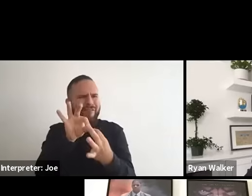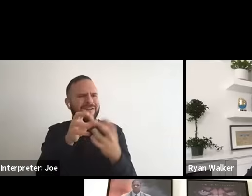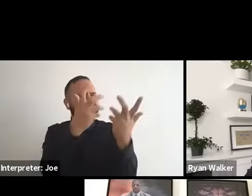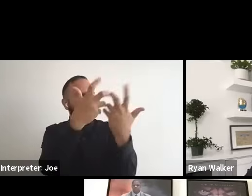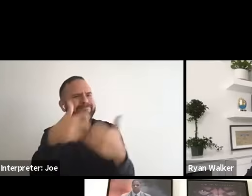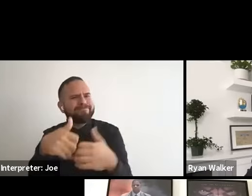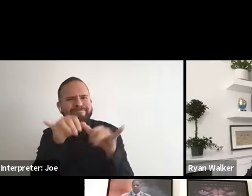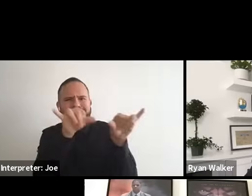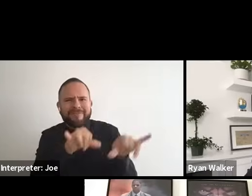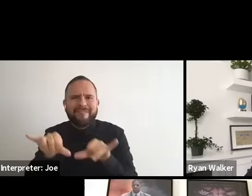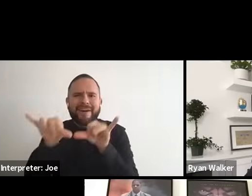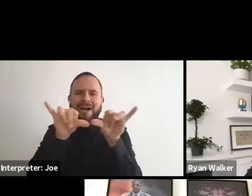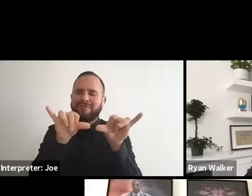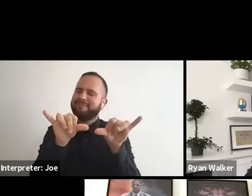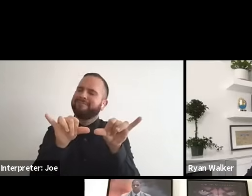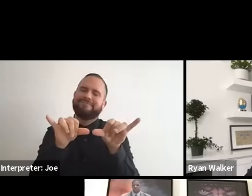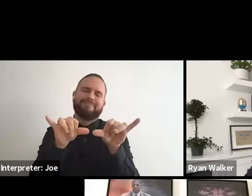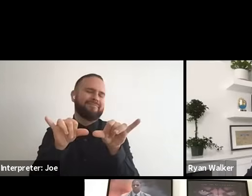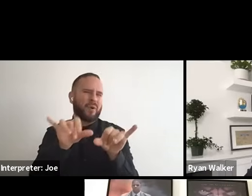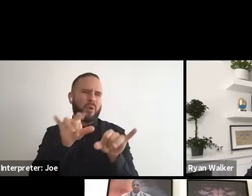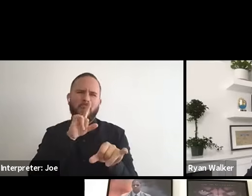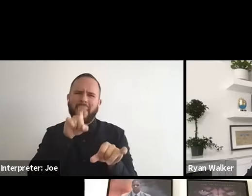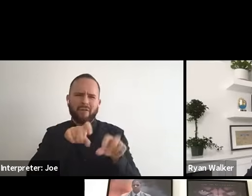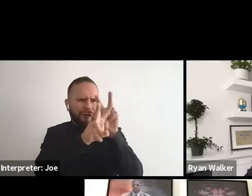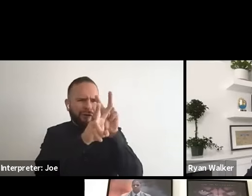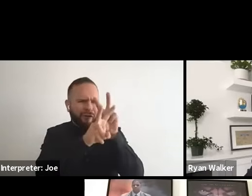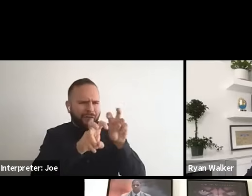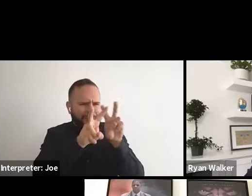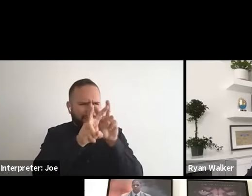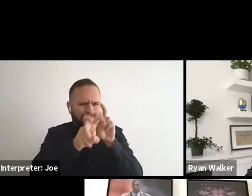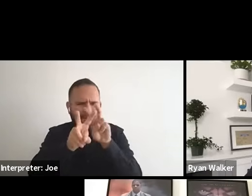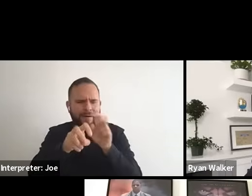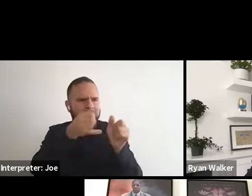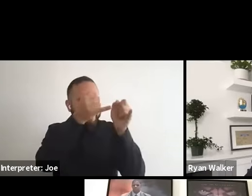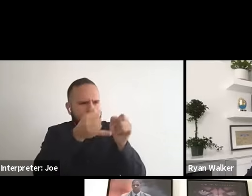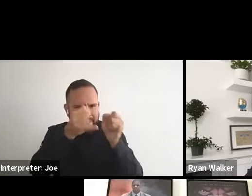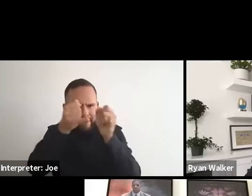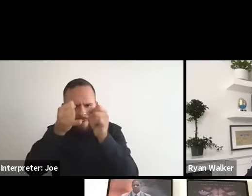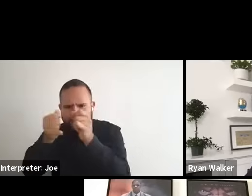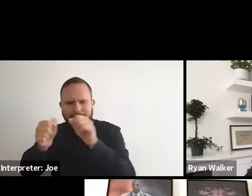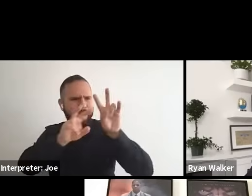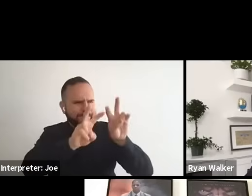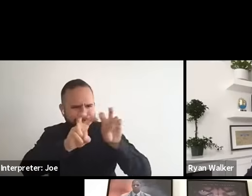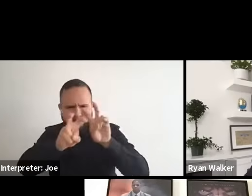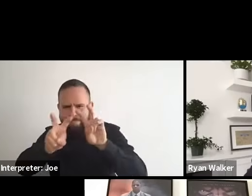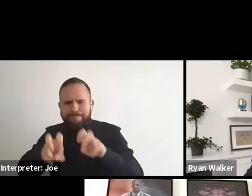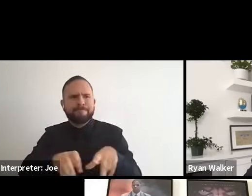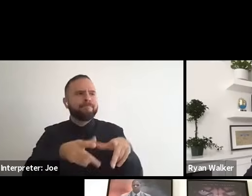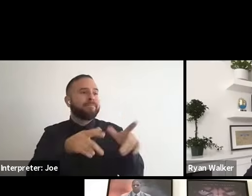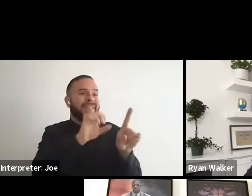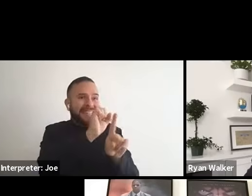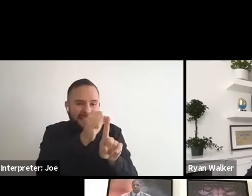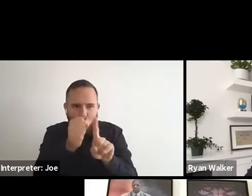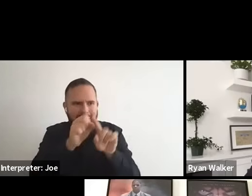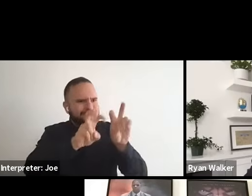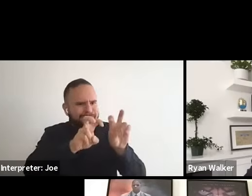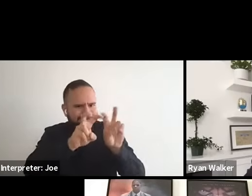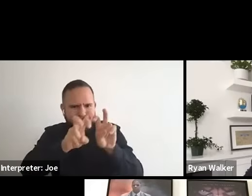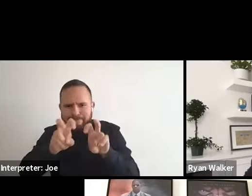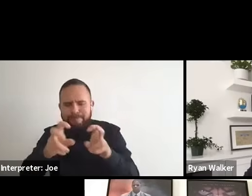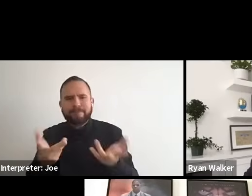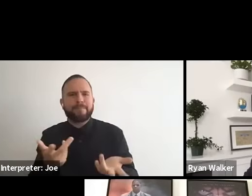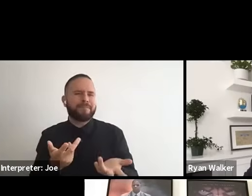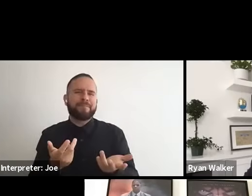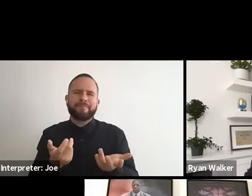different per person, per situation. You have to be mindful of that. Just because somebody approached something a certain way, you can kind of use that as your